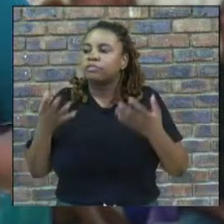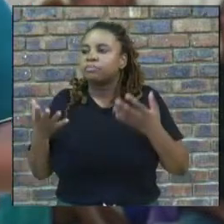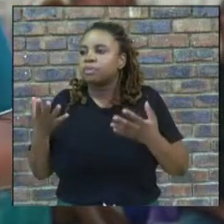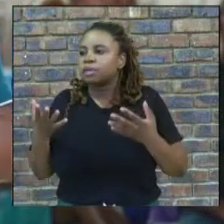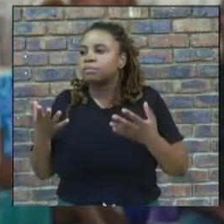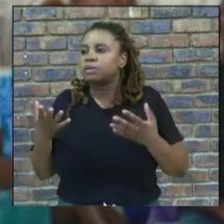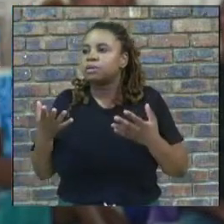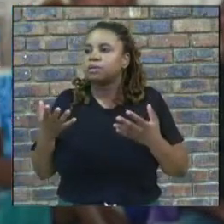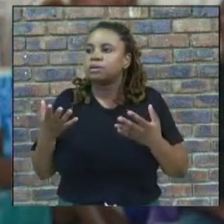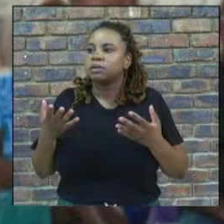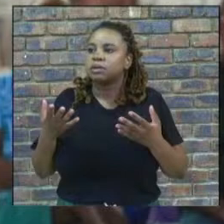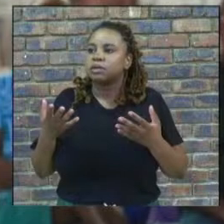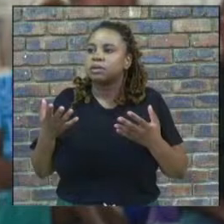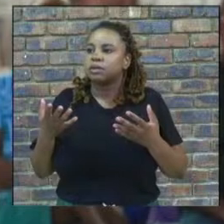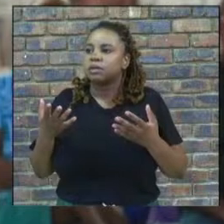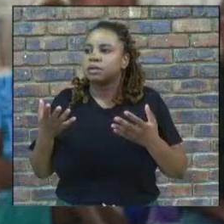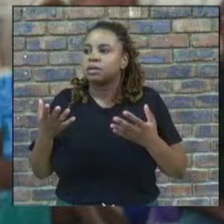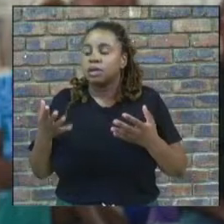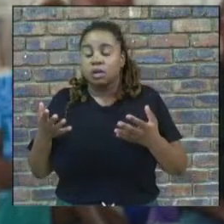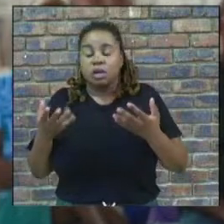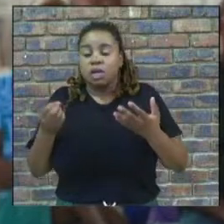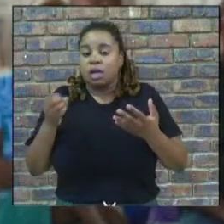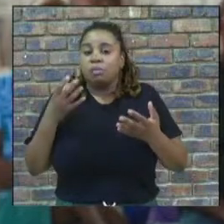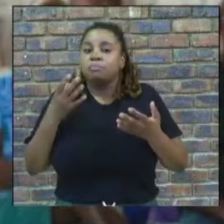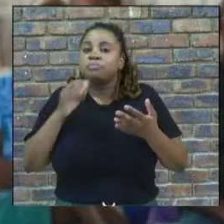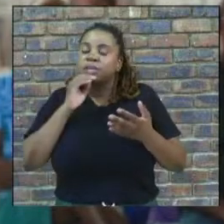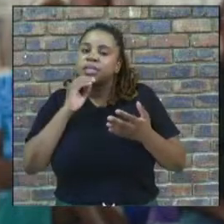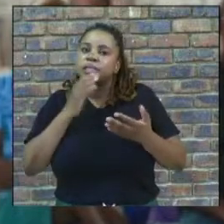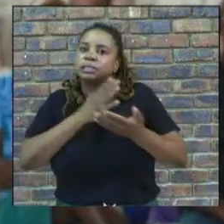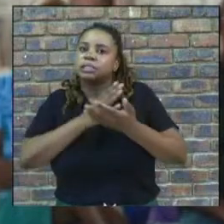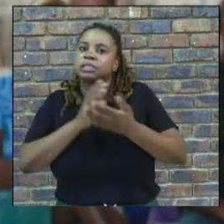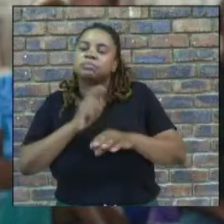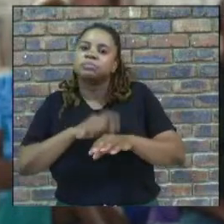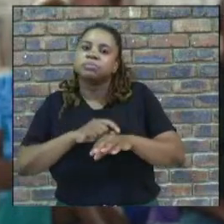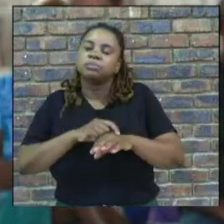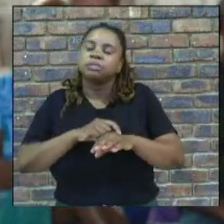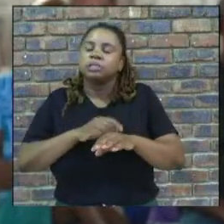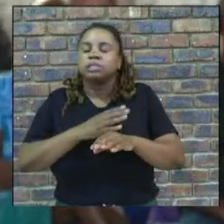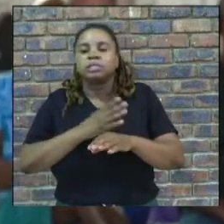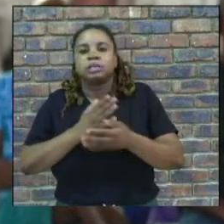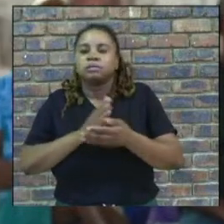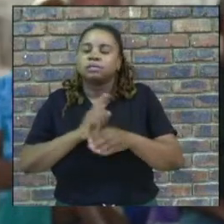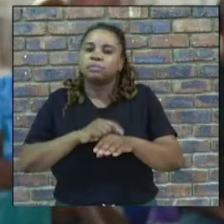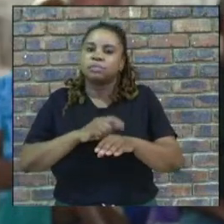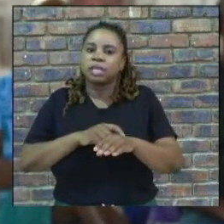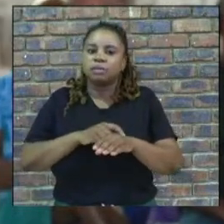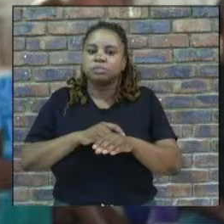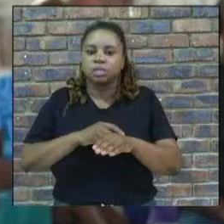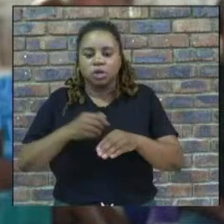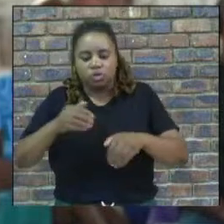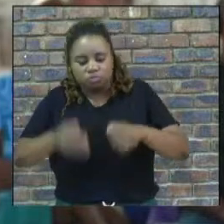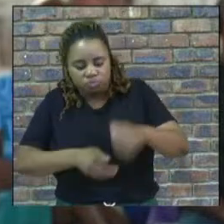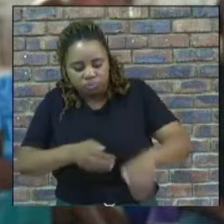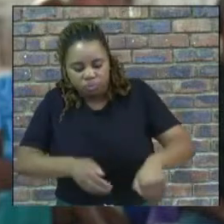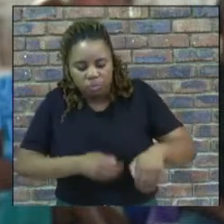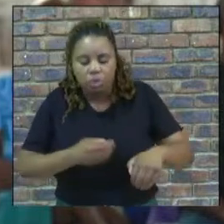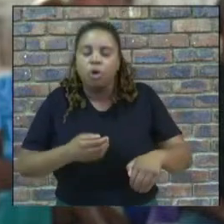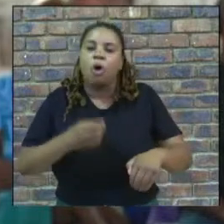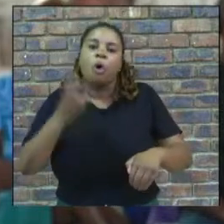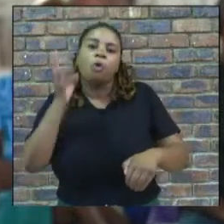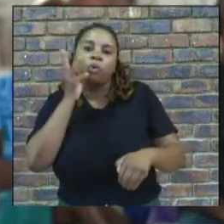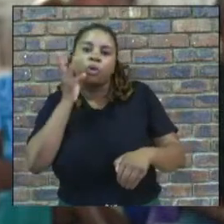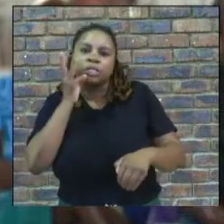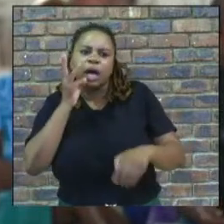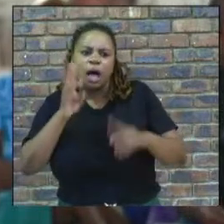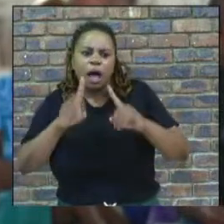drill for water, which do not really necessarily require that much licensing. So if